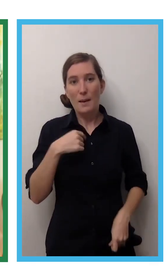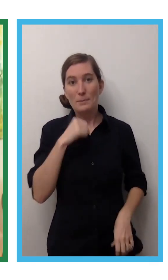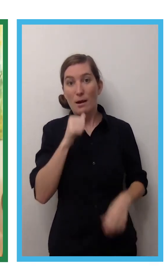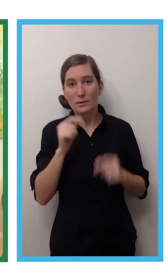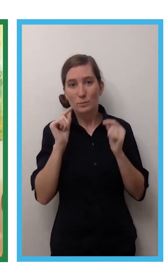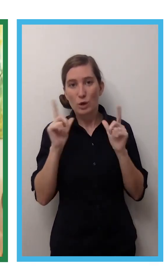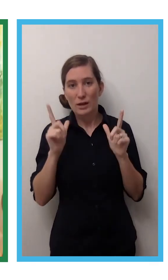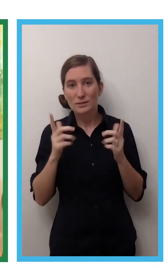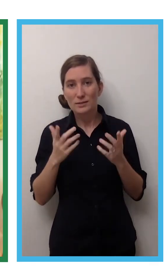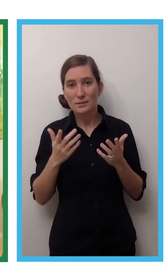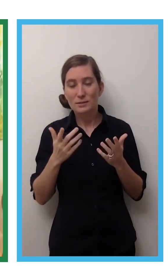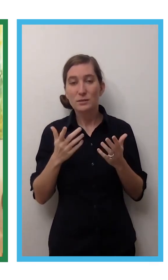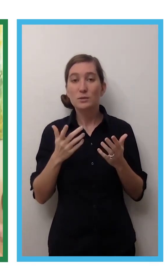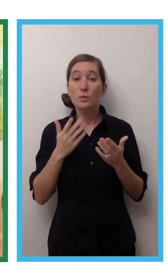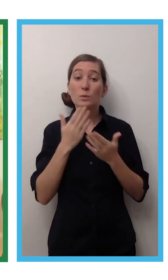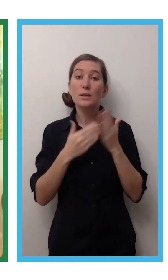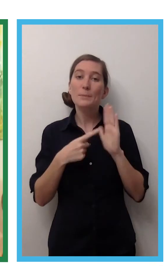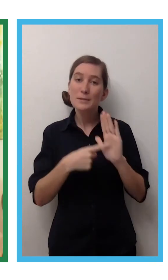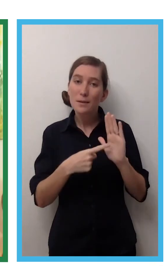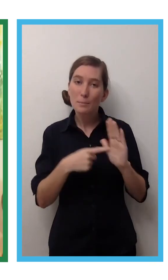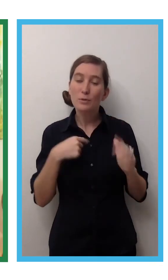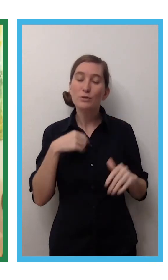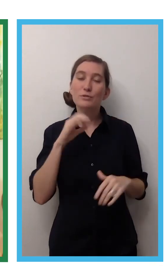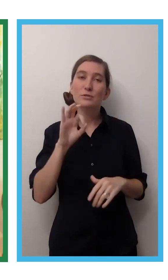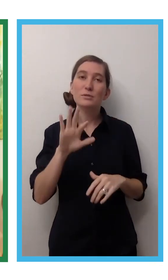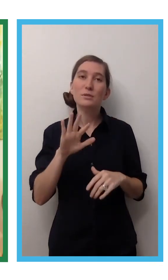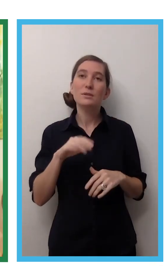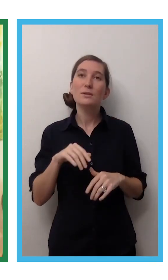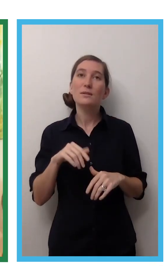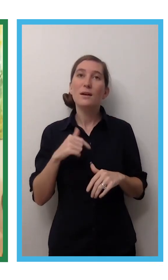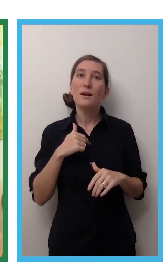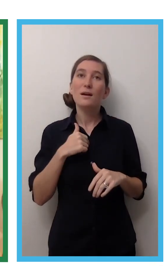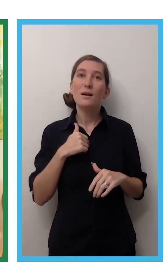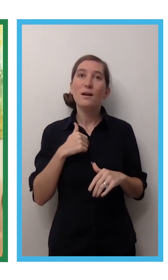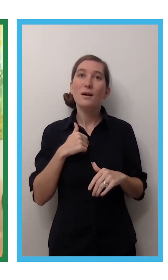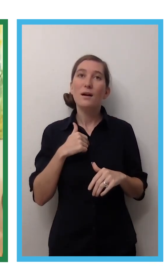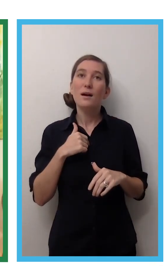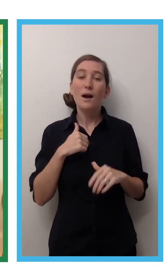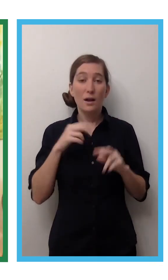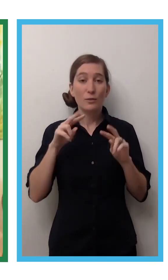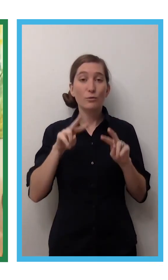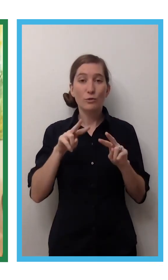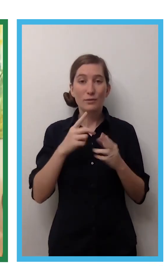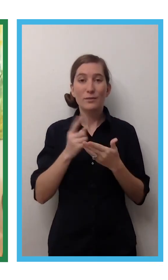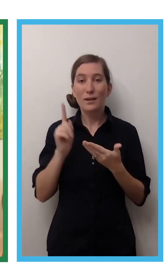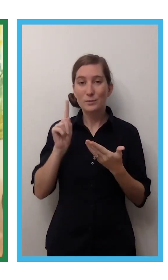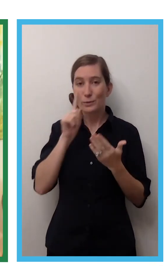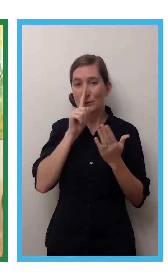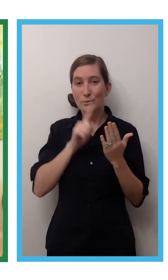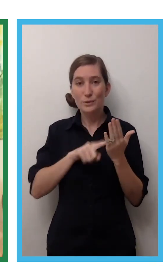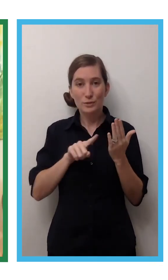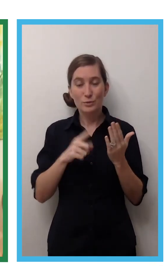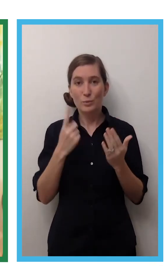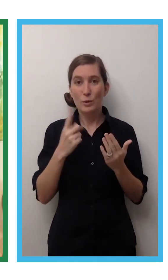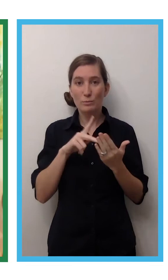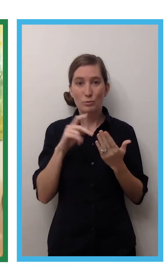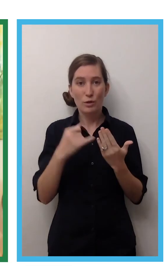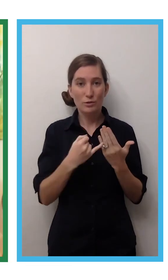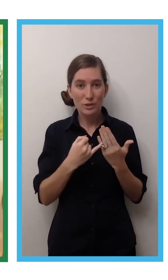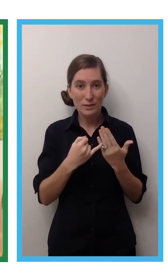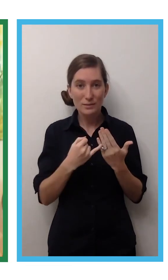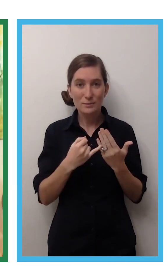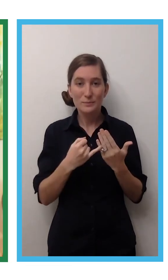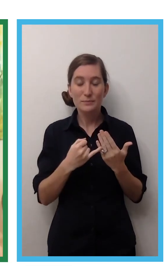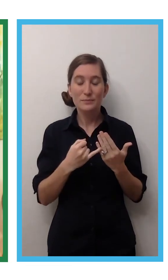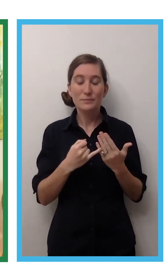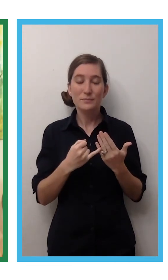examples. You know, I was looking at some research last week for a project that I'm working on, and it